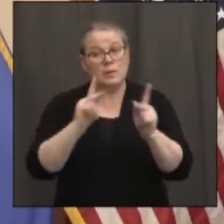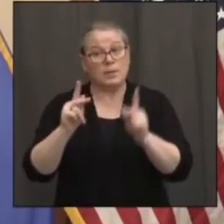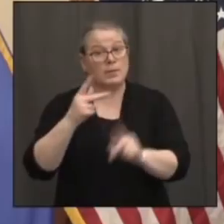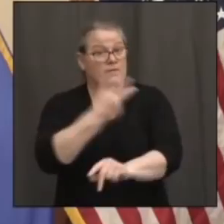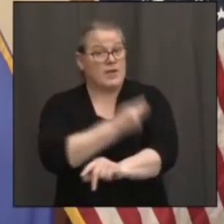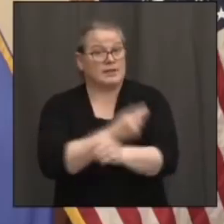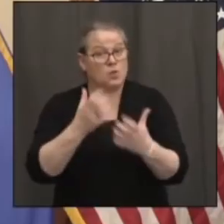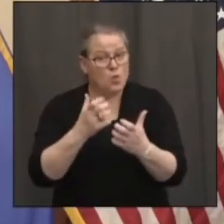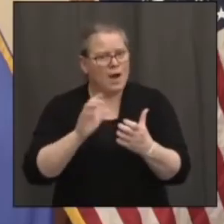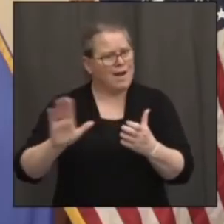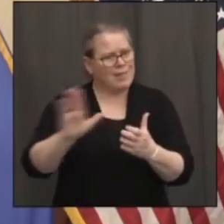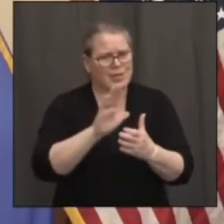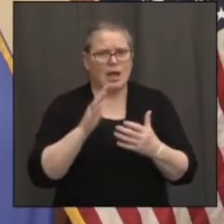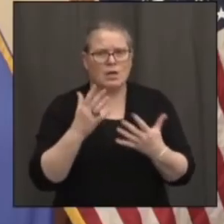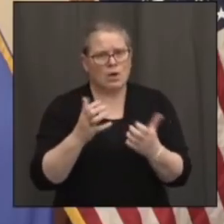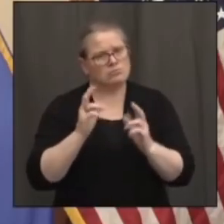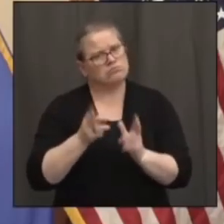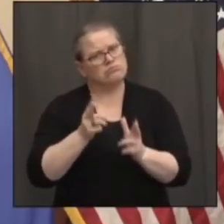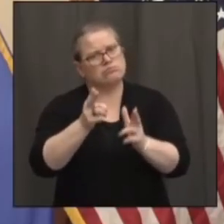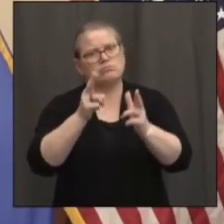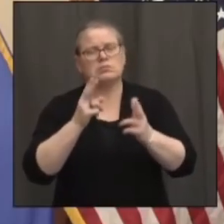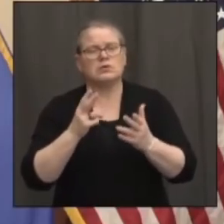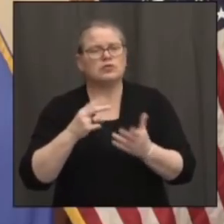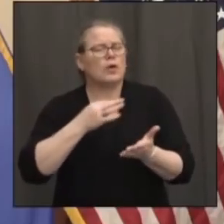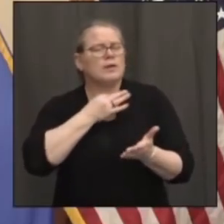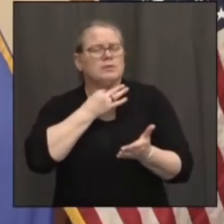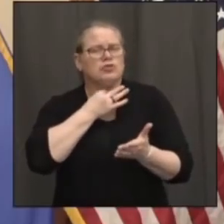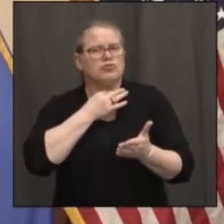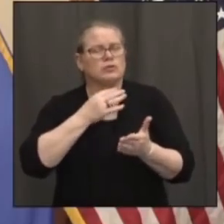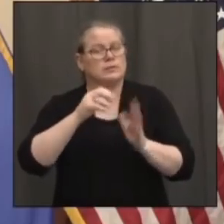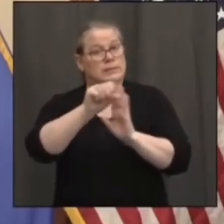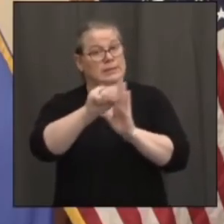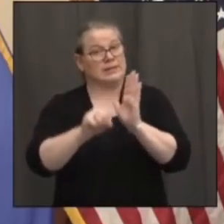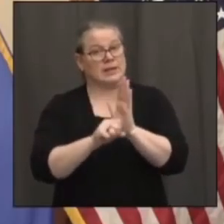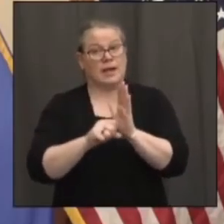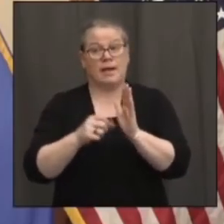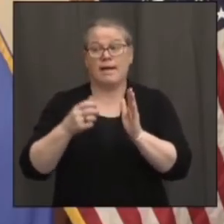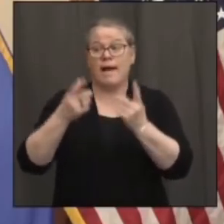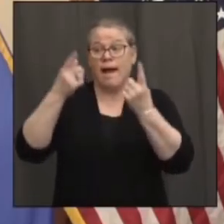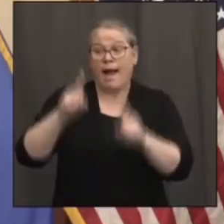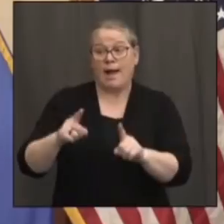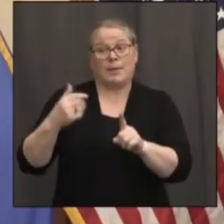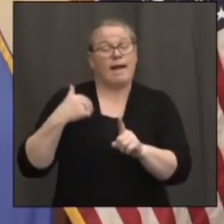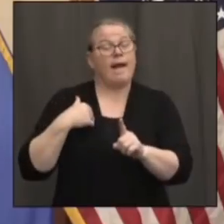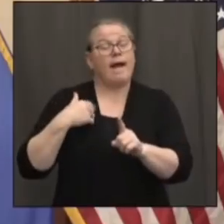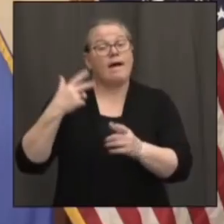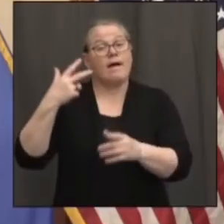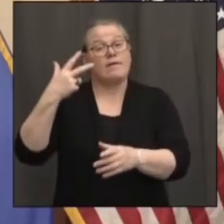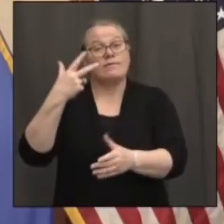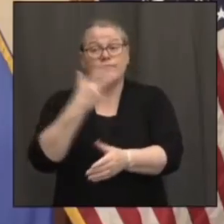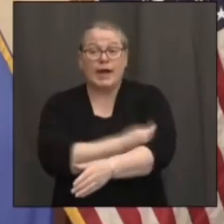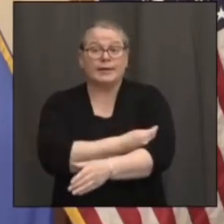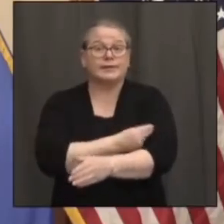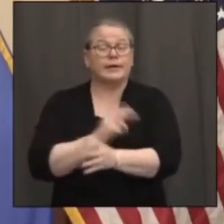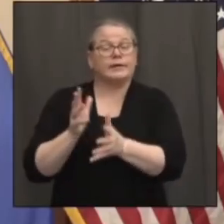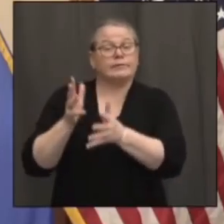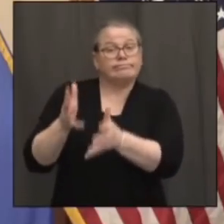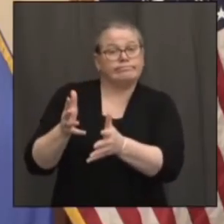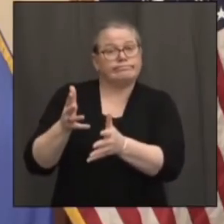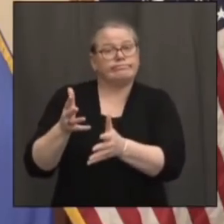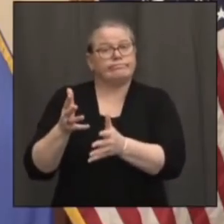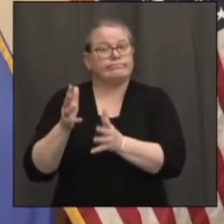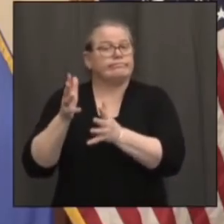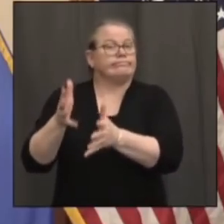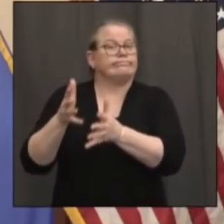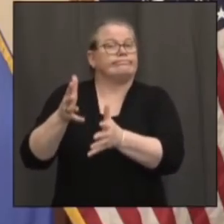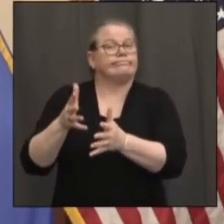to ask about the state's stance on extra vaccines. For example, these are the ones that may be discarded at